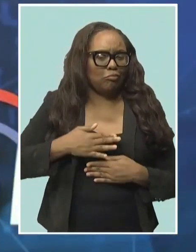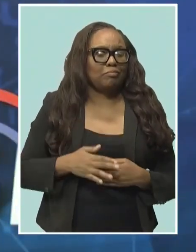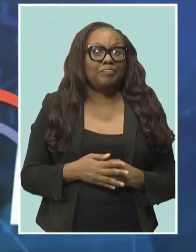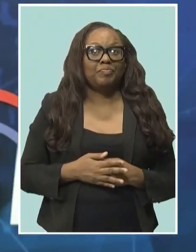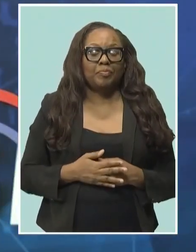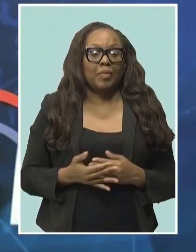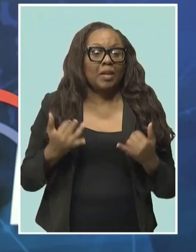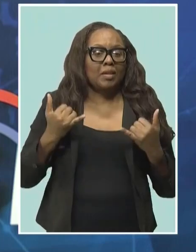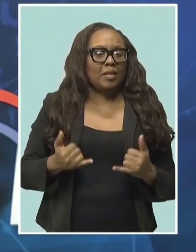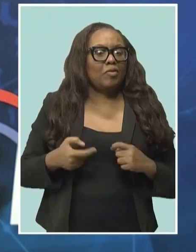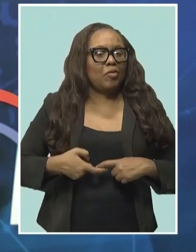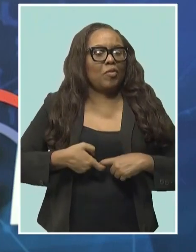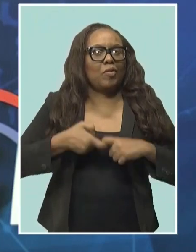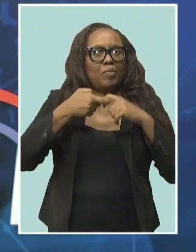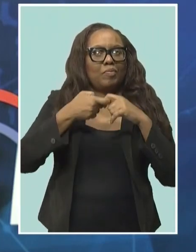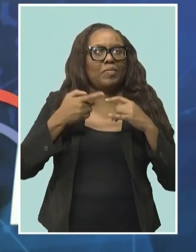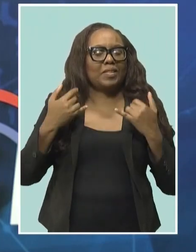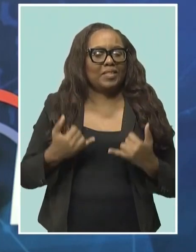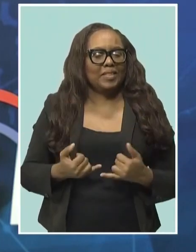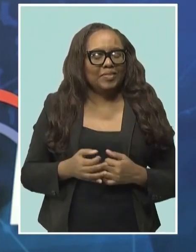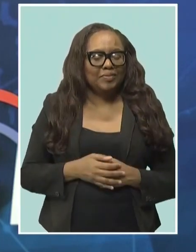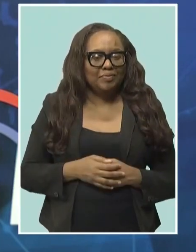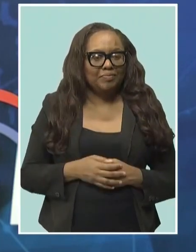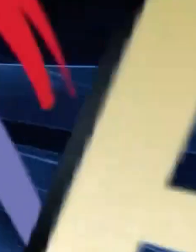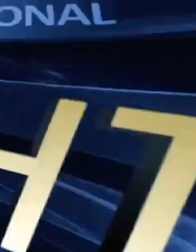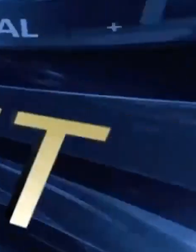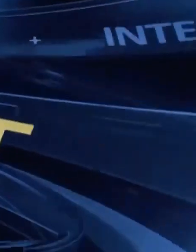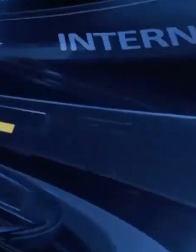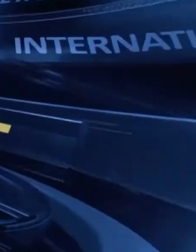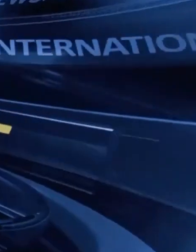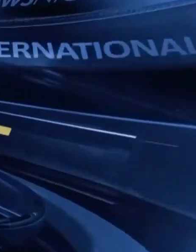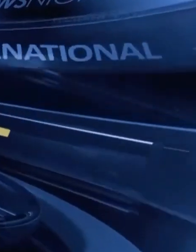you, Wendy. The CBC NewsNight continues in just a moment.